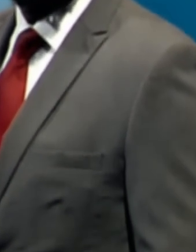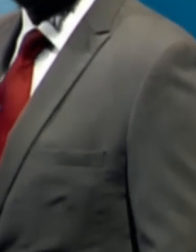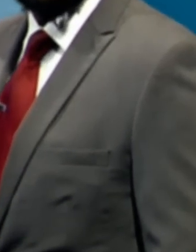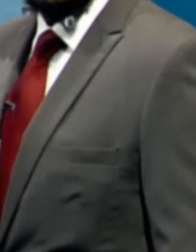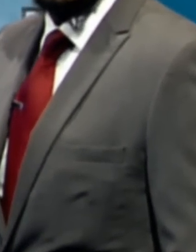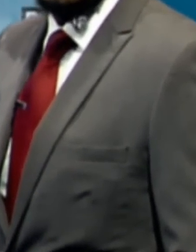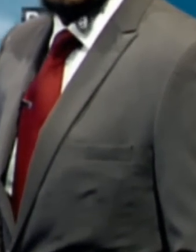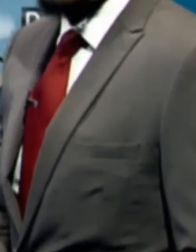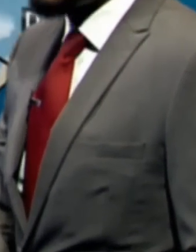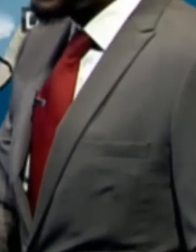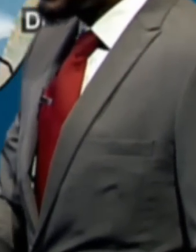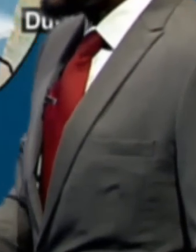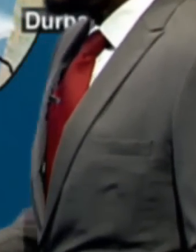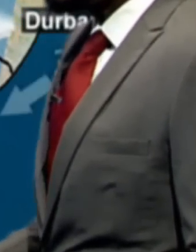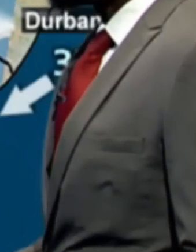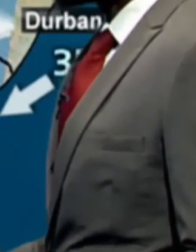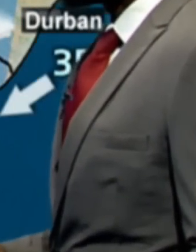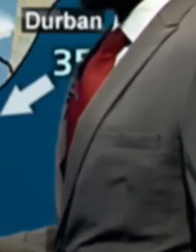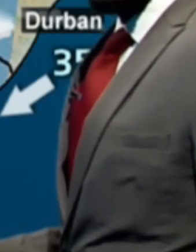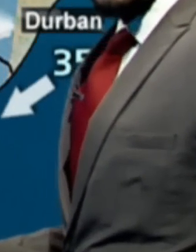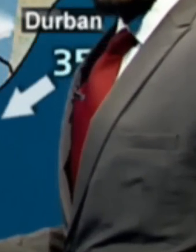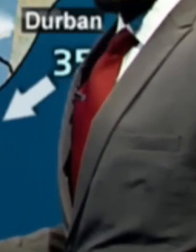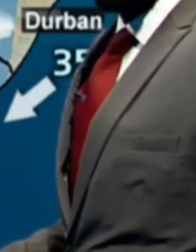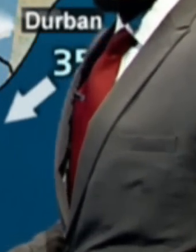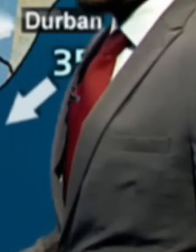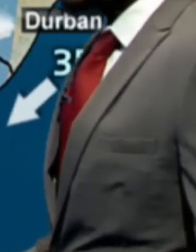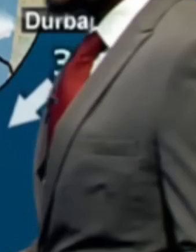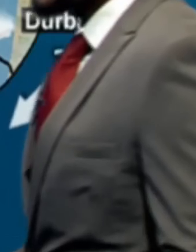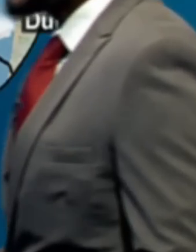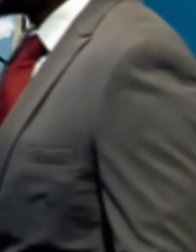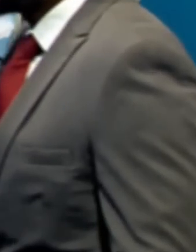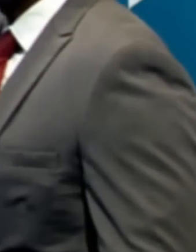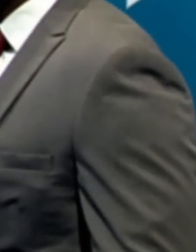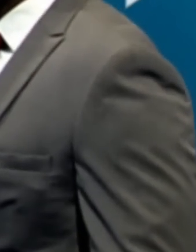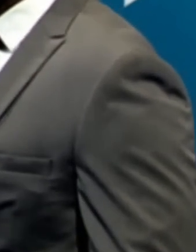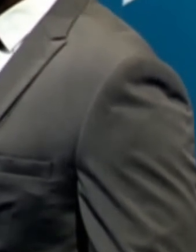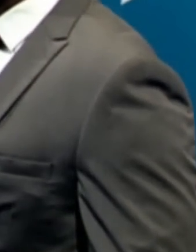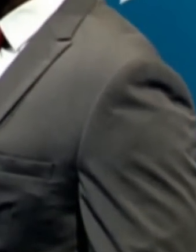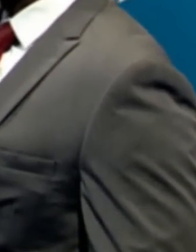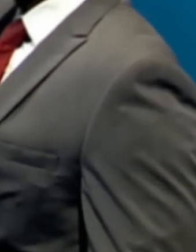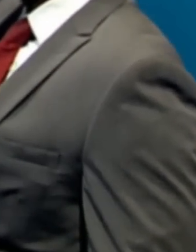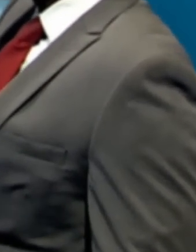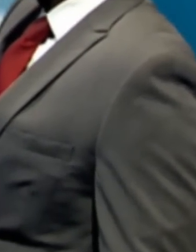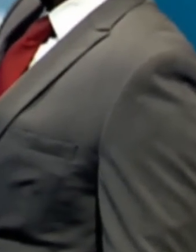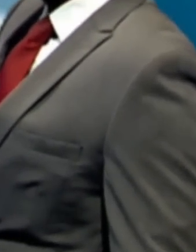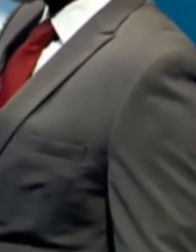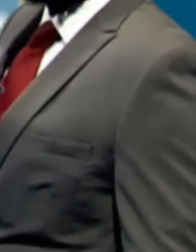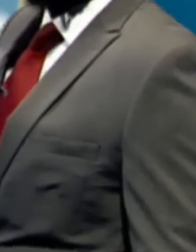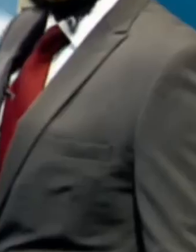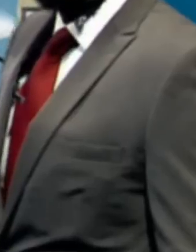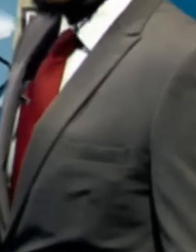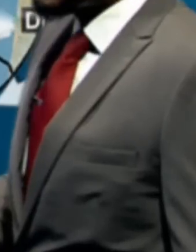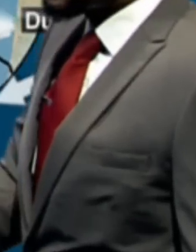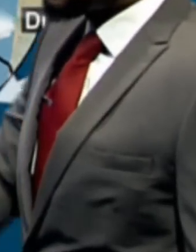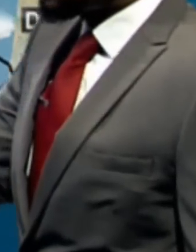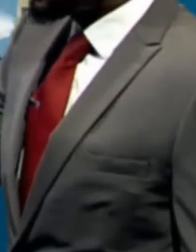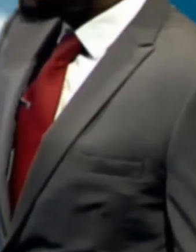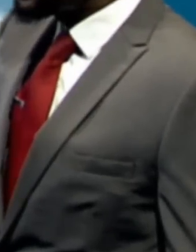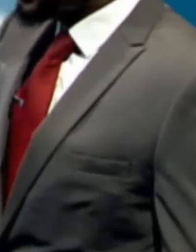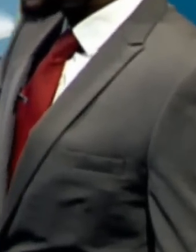tebele mafatsana a itseleng a daduma ka thoko mabopo teng se tso bonahala fela mo e sa enkae a re shebela hona ka Apintono nyola jwale hona ka Mafikeng pula tla